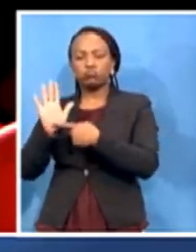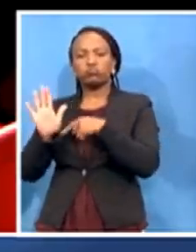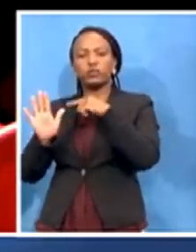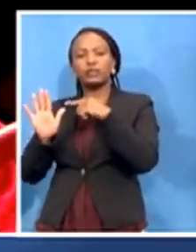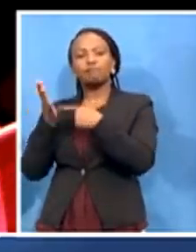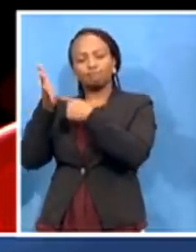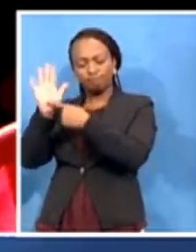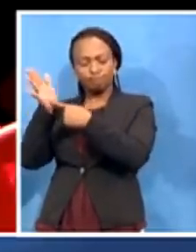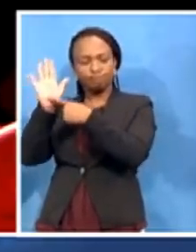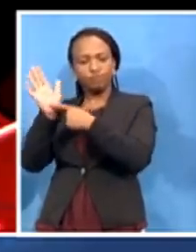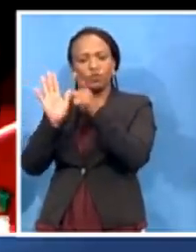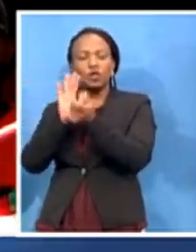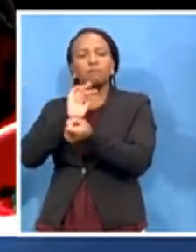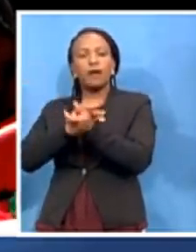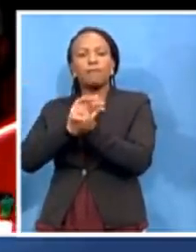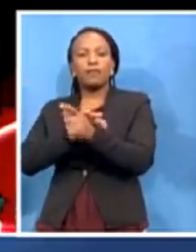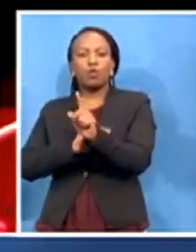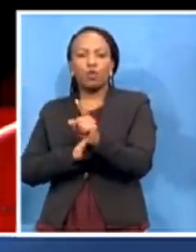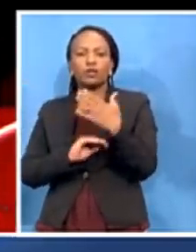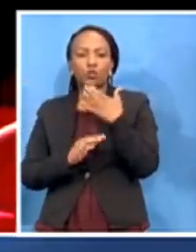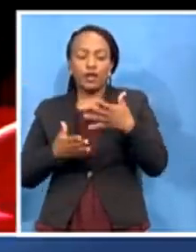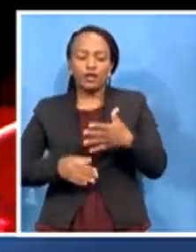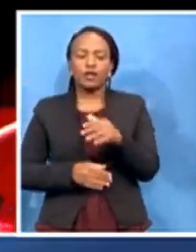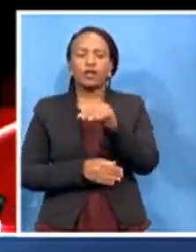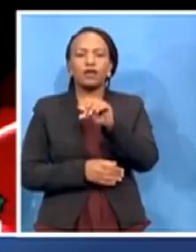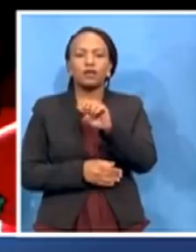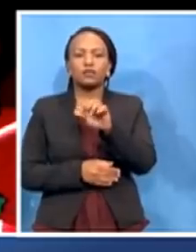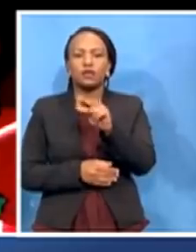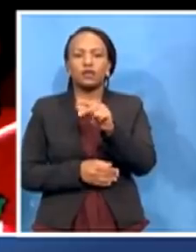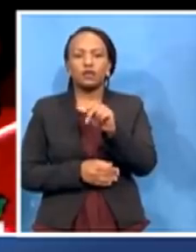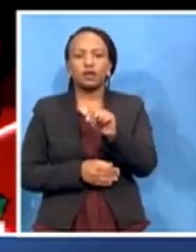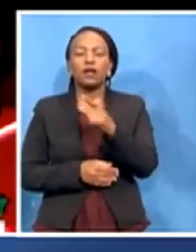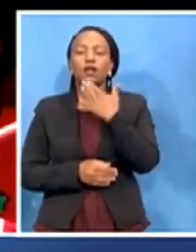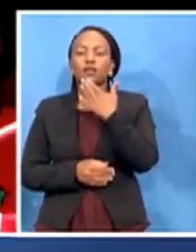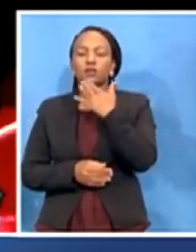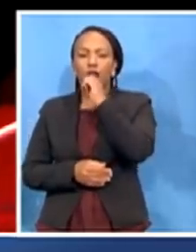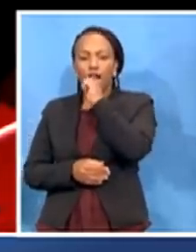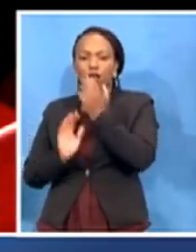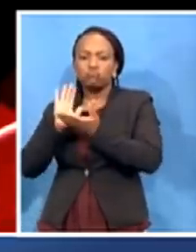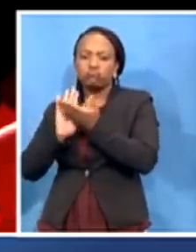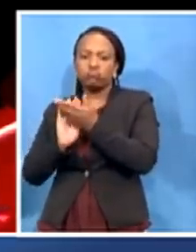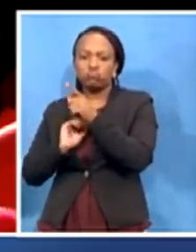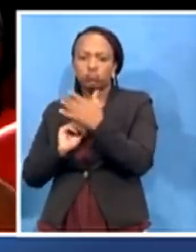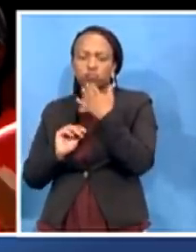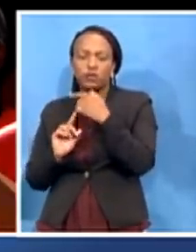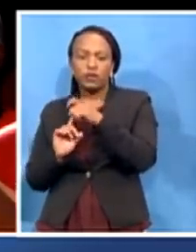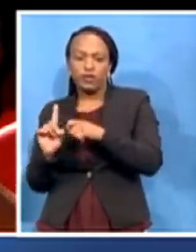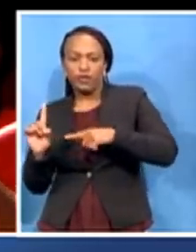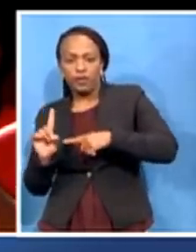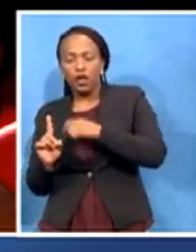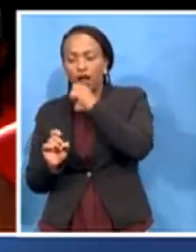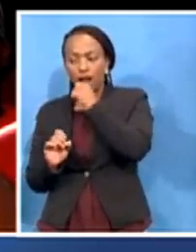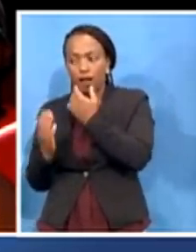here in Senekal. So much for that update, Reginald. Two sides of the coin. On the one side, it's